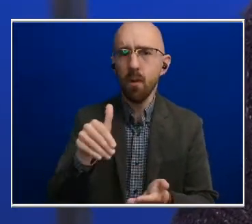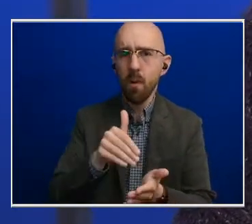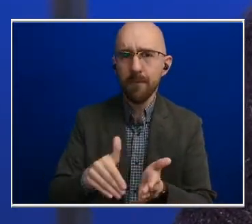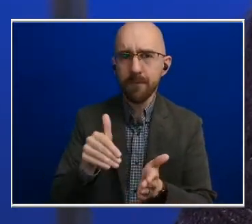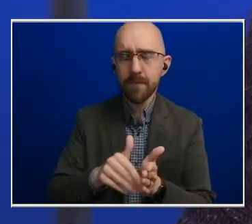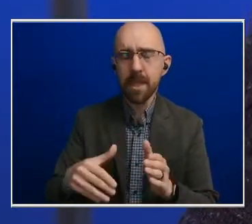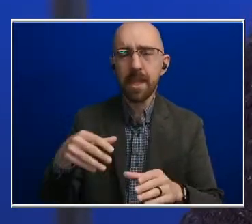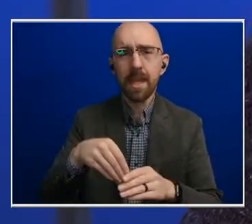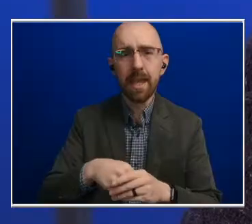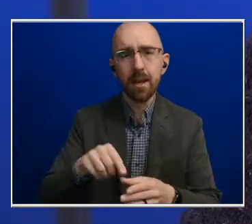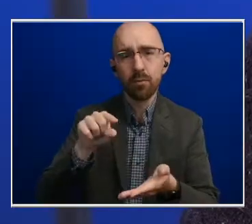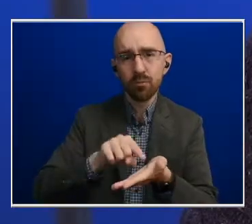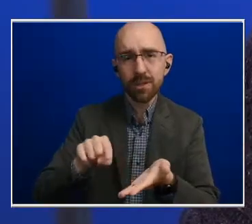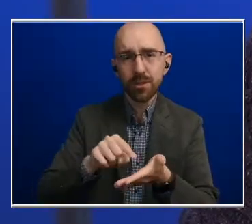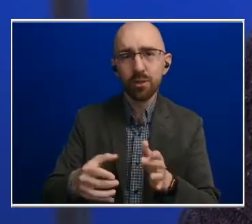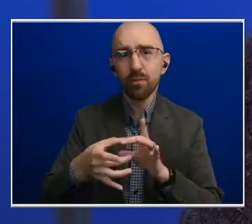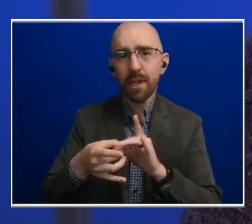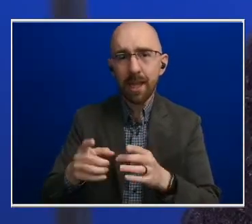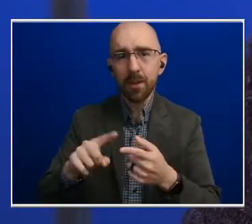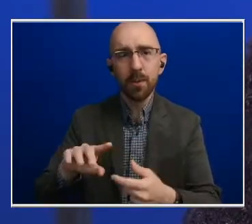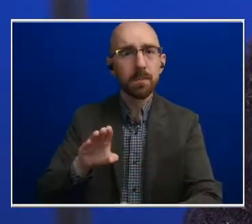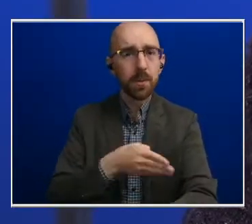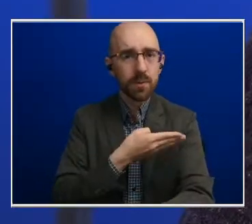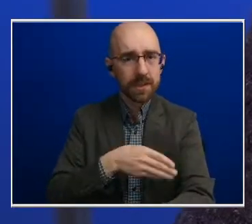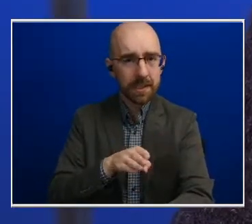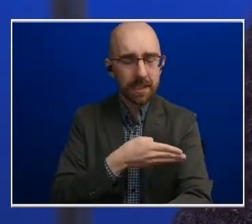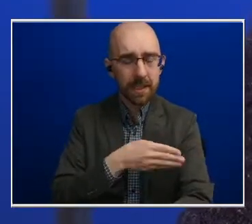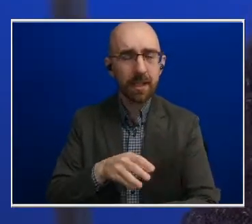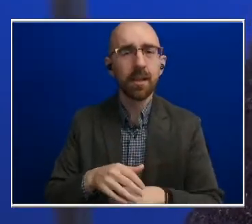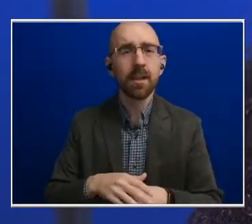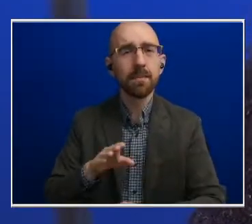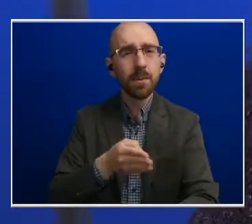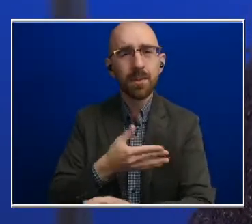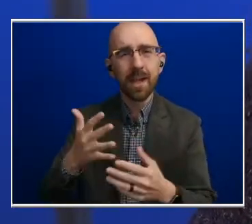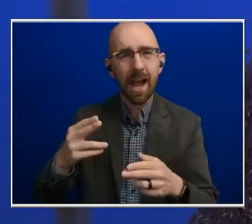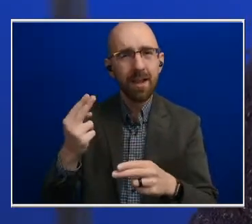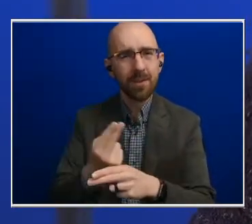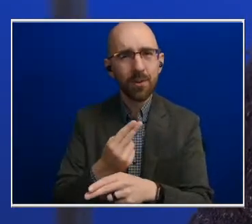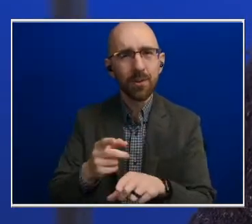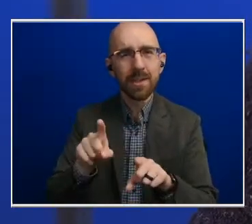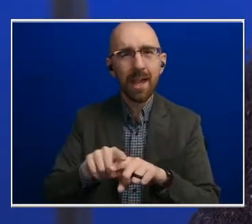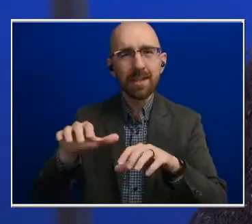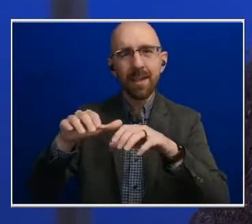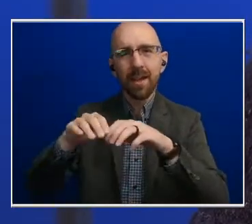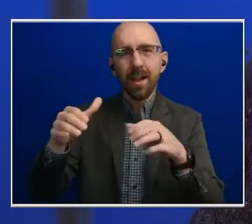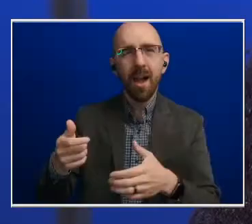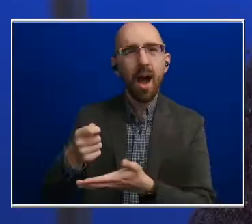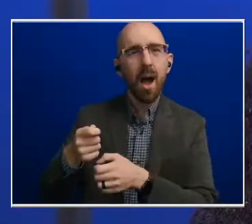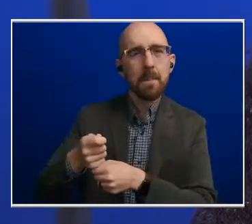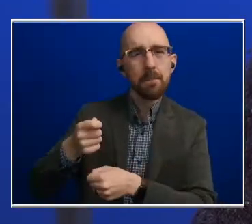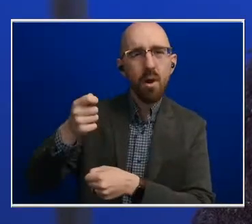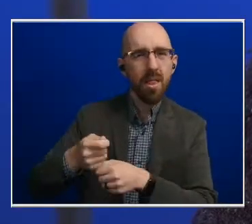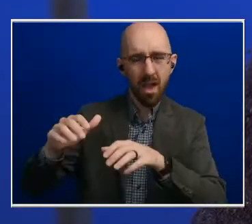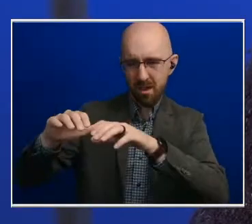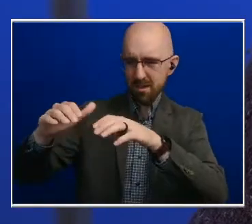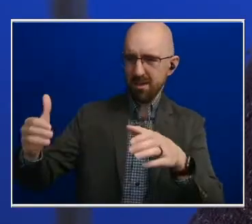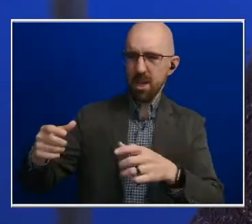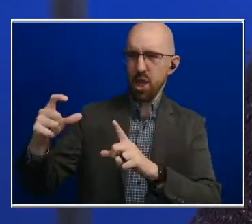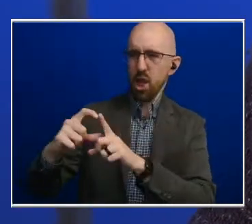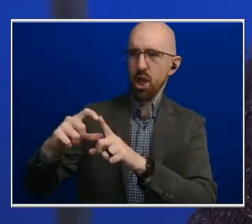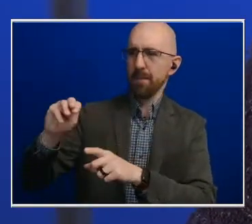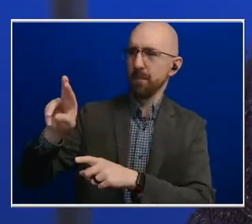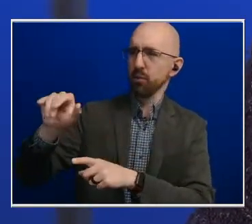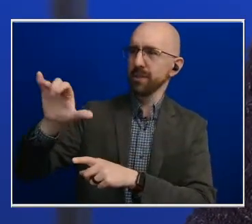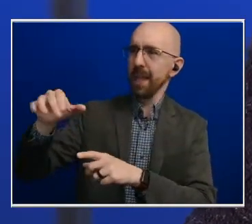research related to music, music is sort of used as this umbrella term. And it would be like if you did a clinical